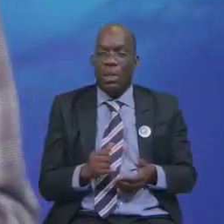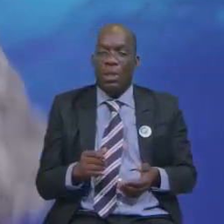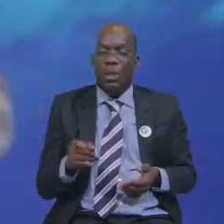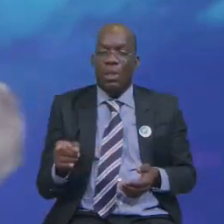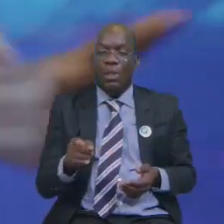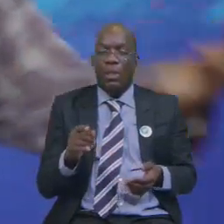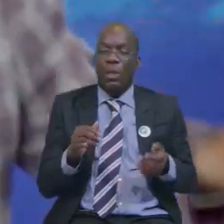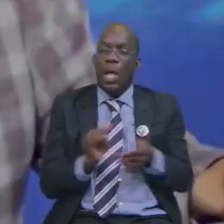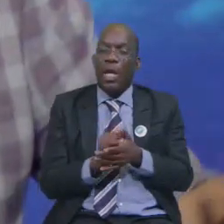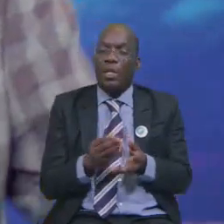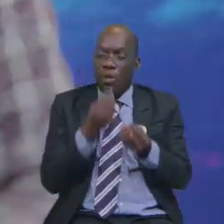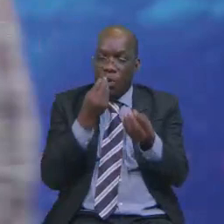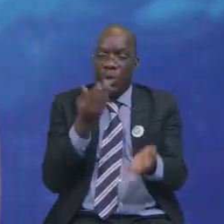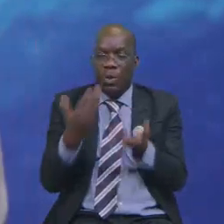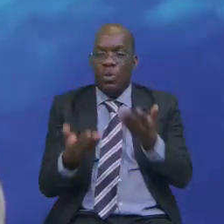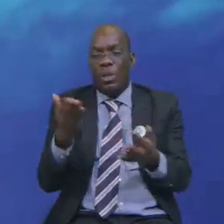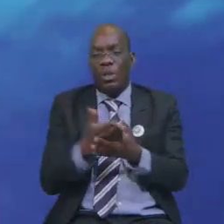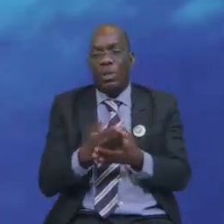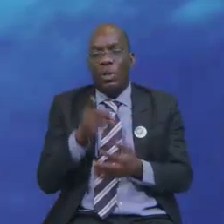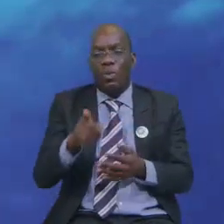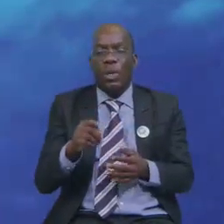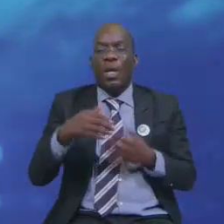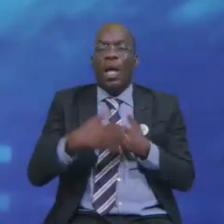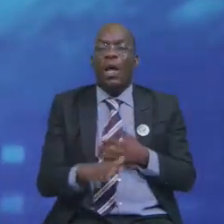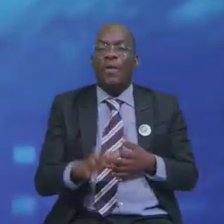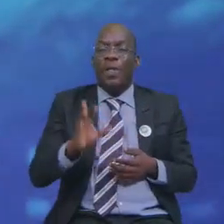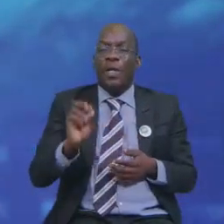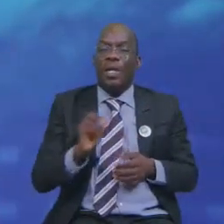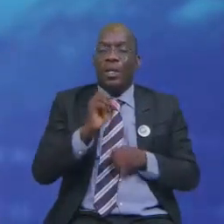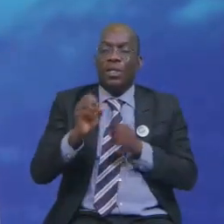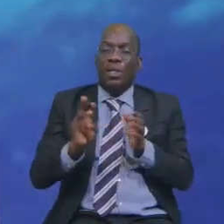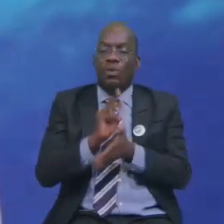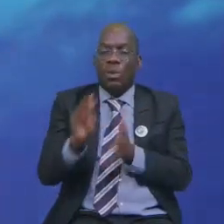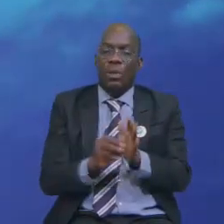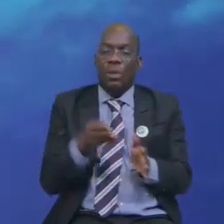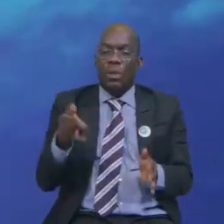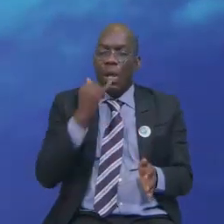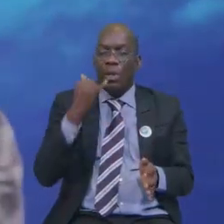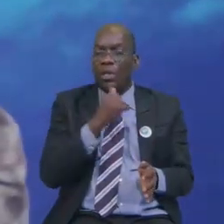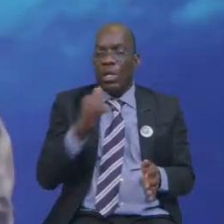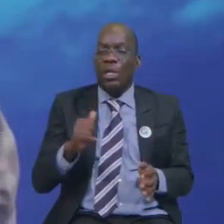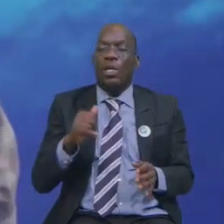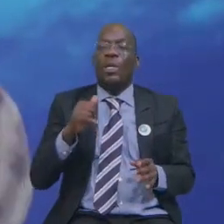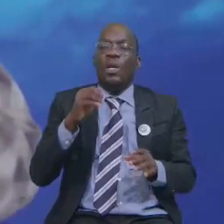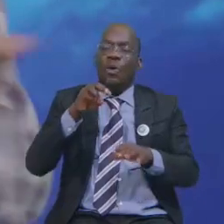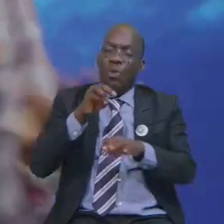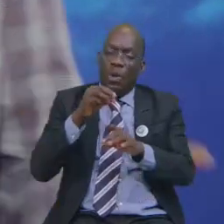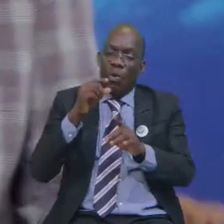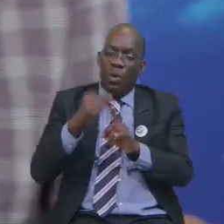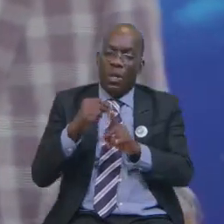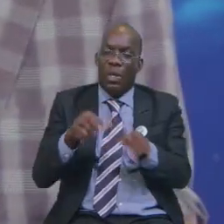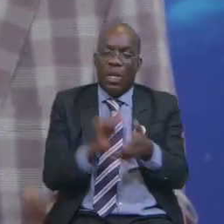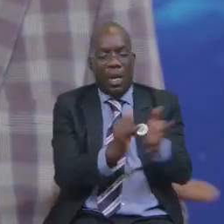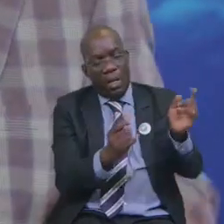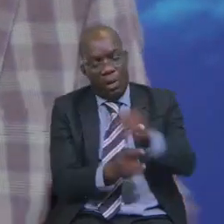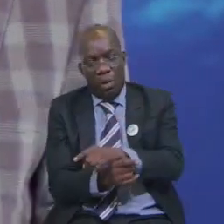you to sleep. And then about 30 minutes after, there is a sound of a text that came in. You picked up again.